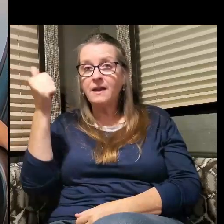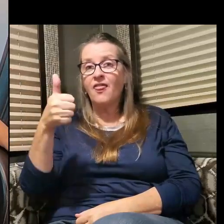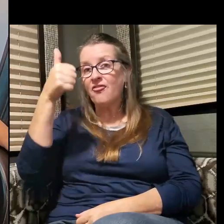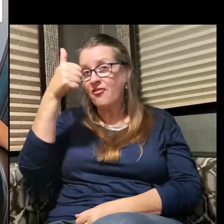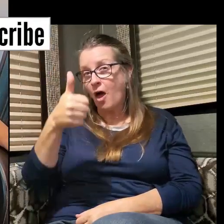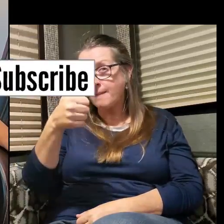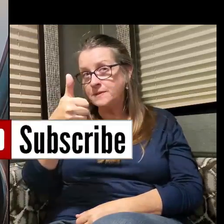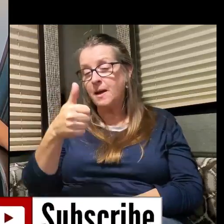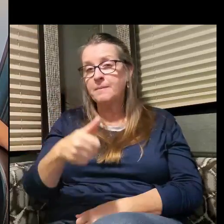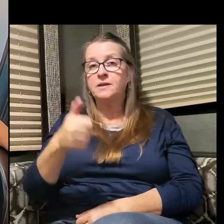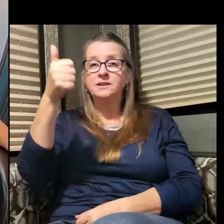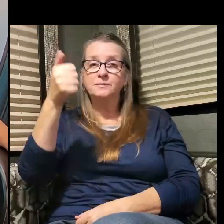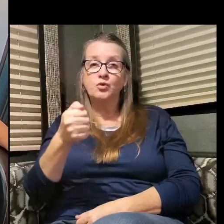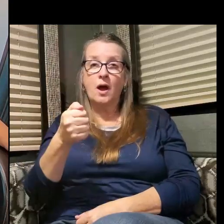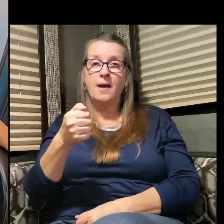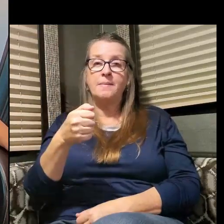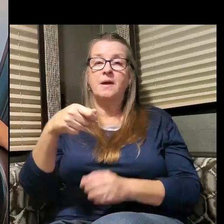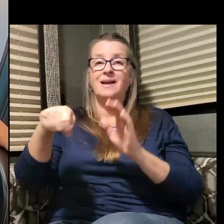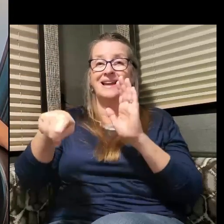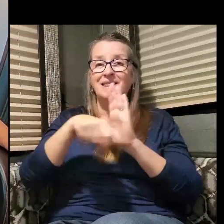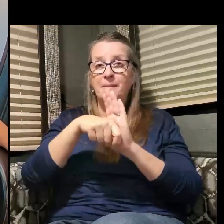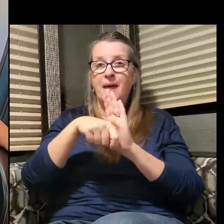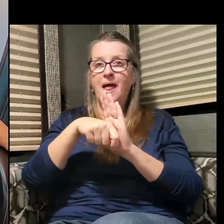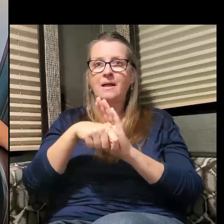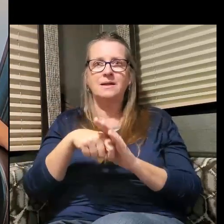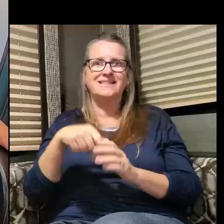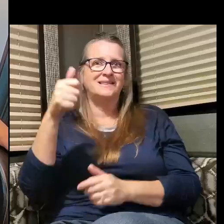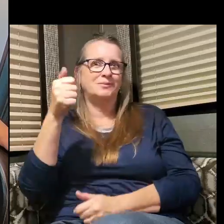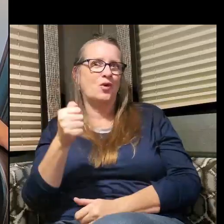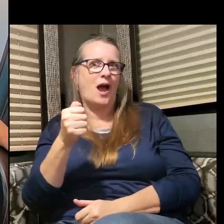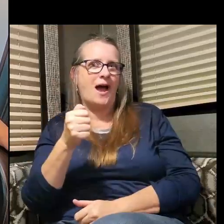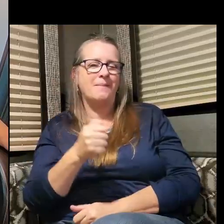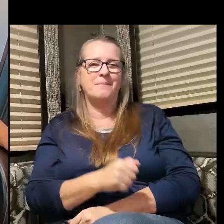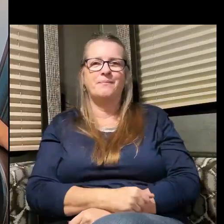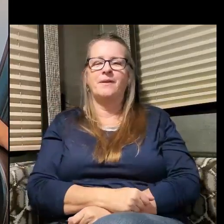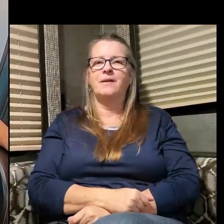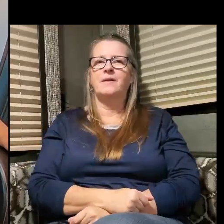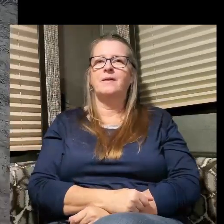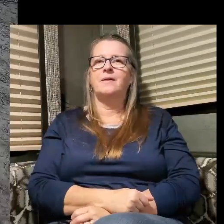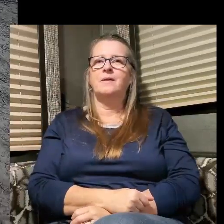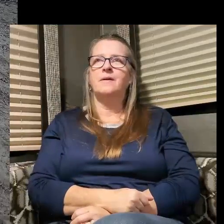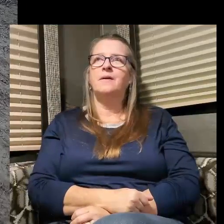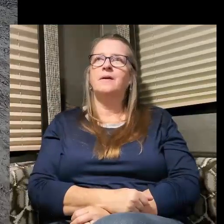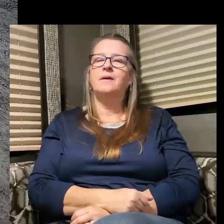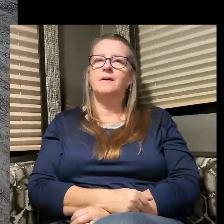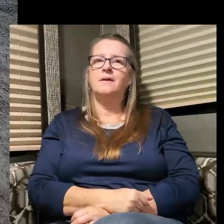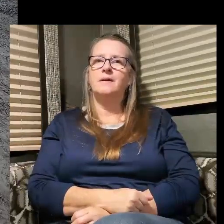Oh, don't forget, thumbs up, subscribe, click the bell. Subscribe.